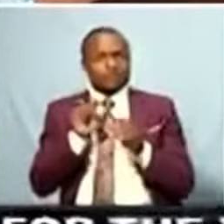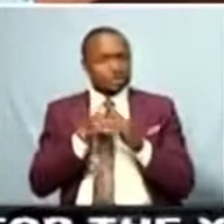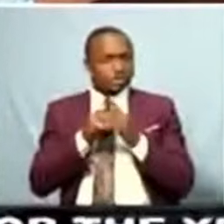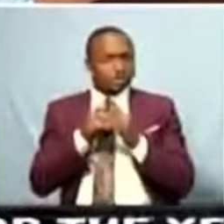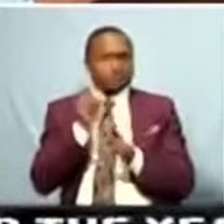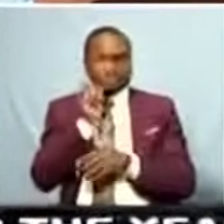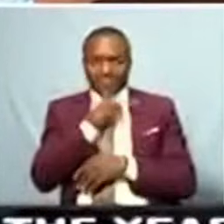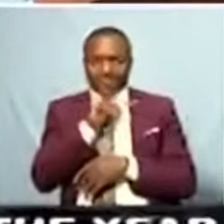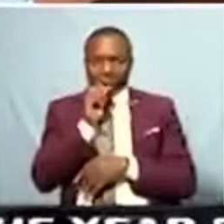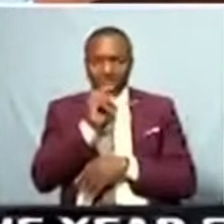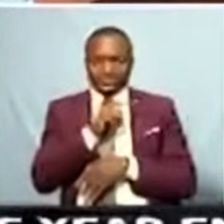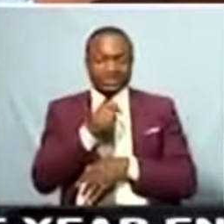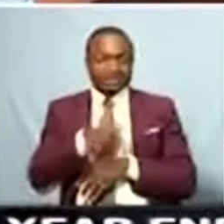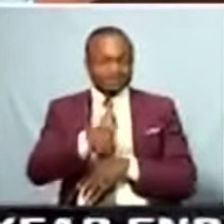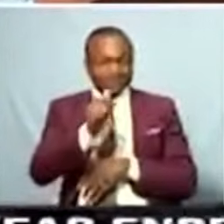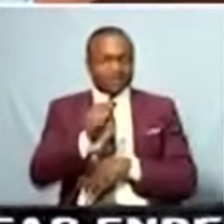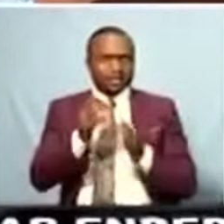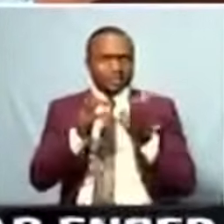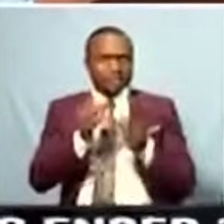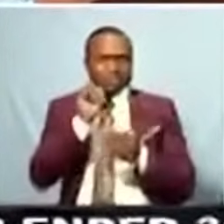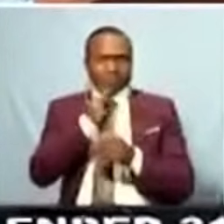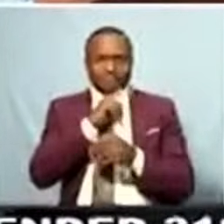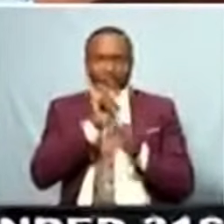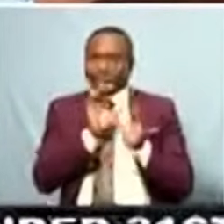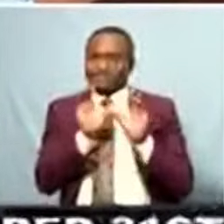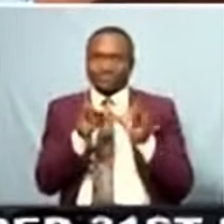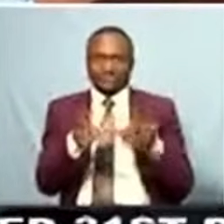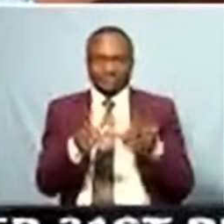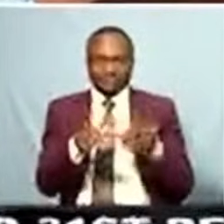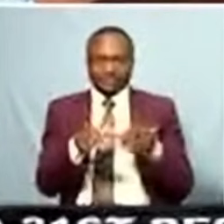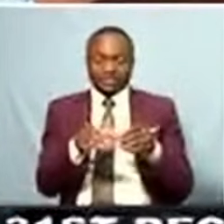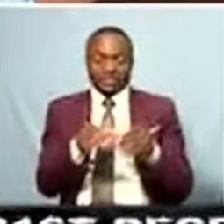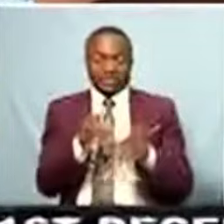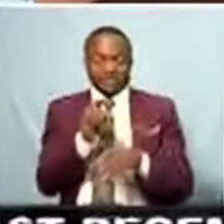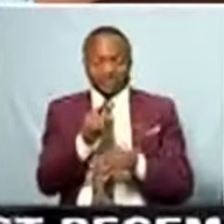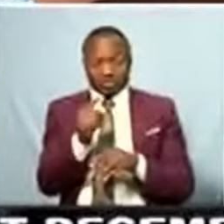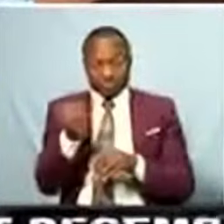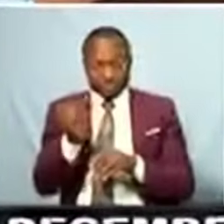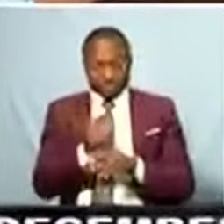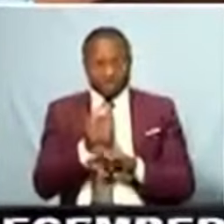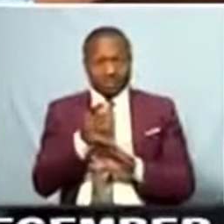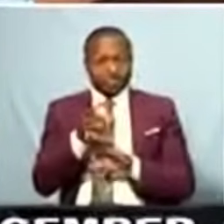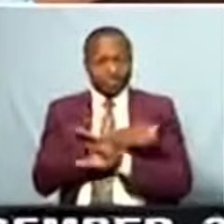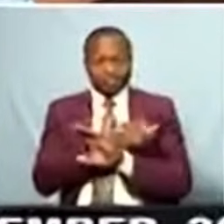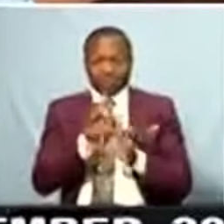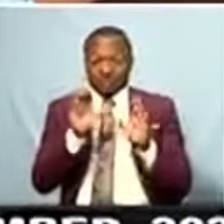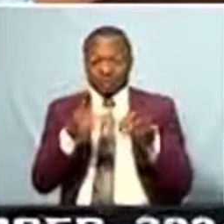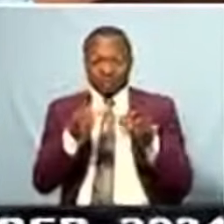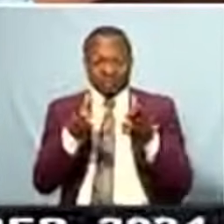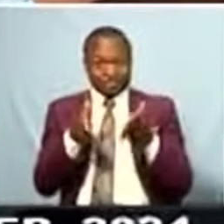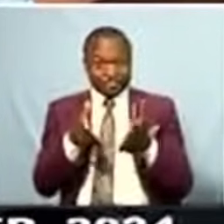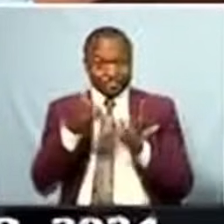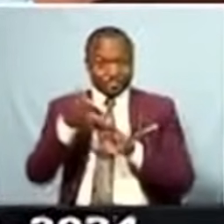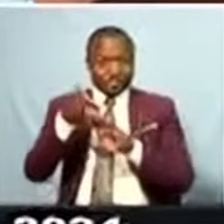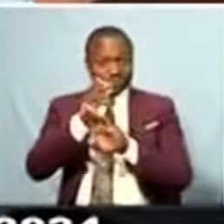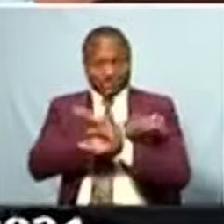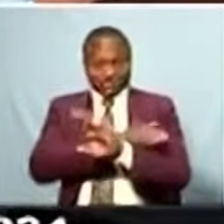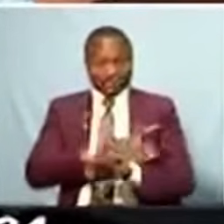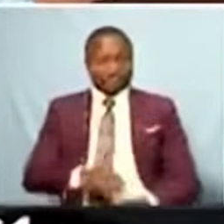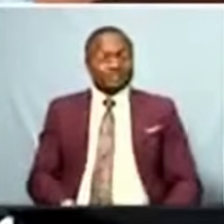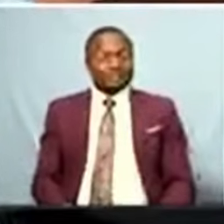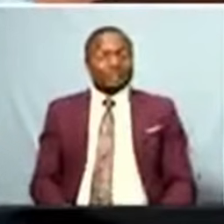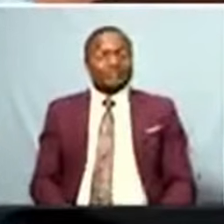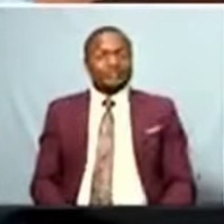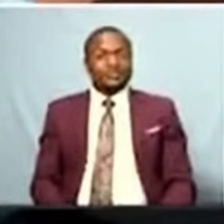misleading yourself and want to mislead this committee, you've appeared before this committee before.